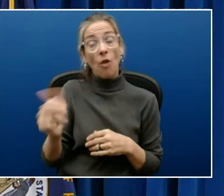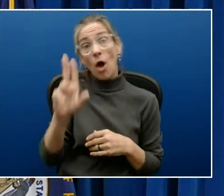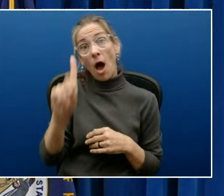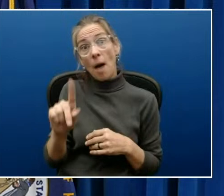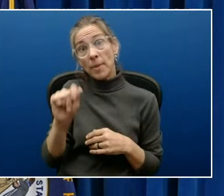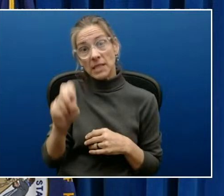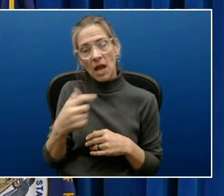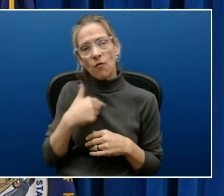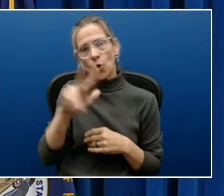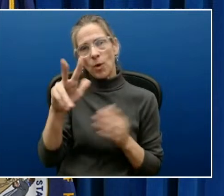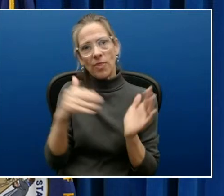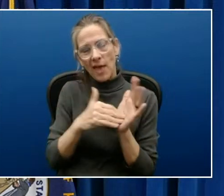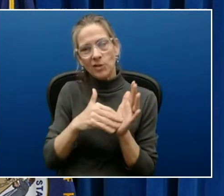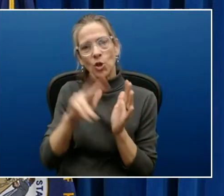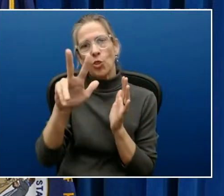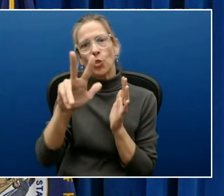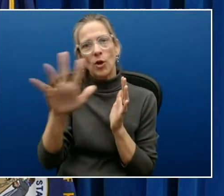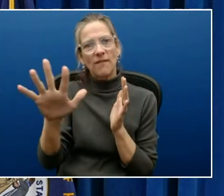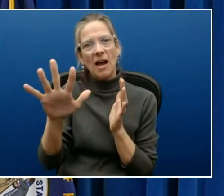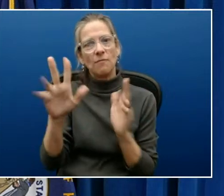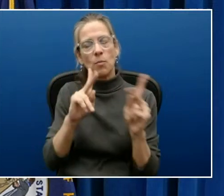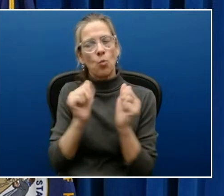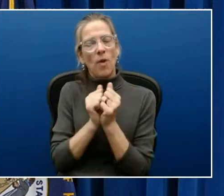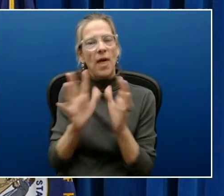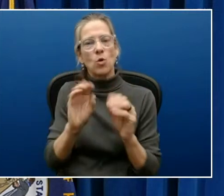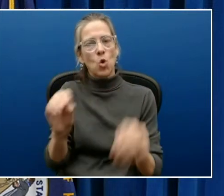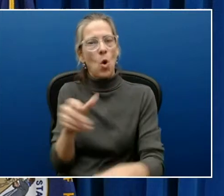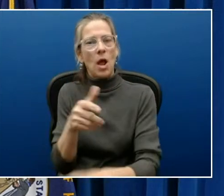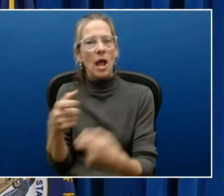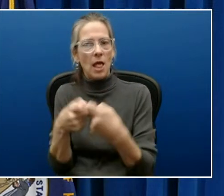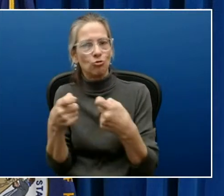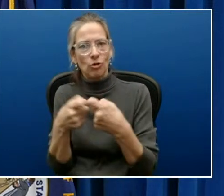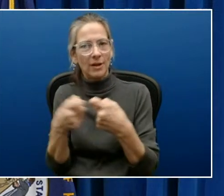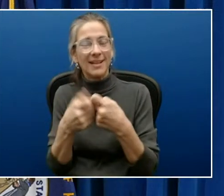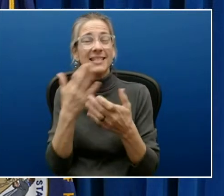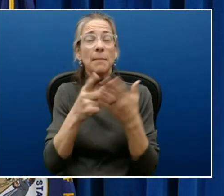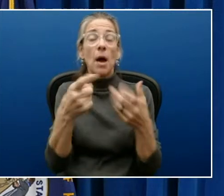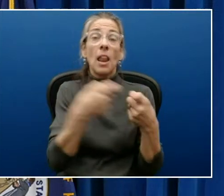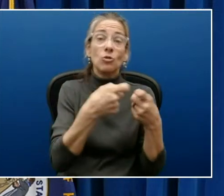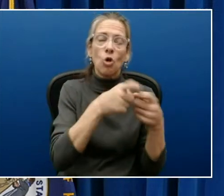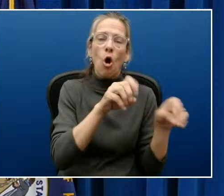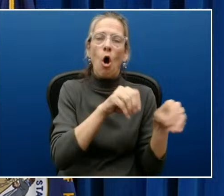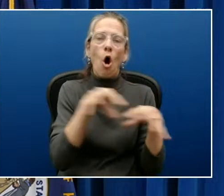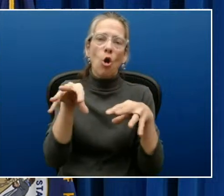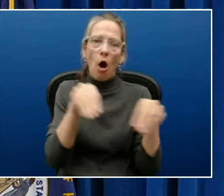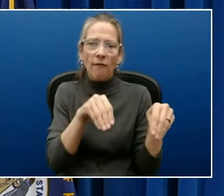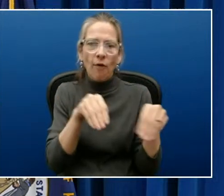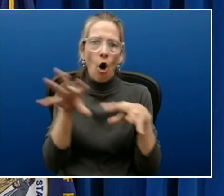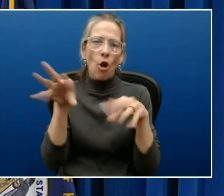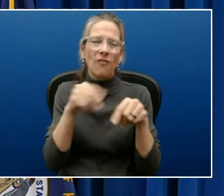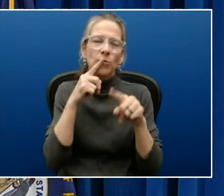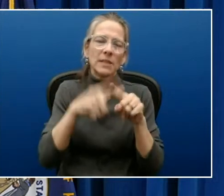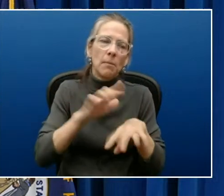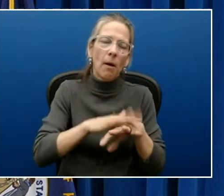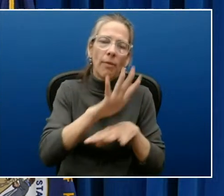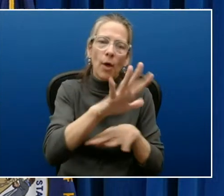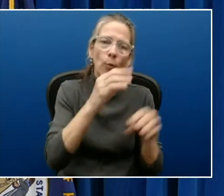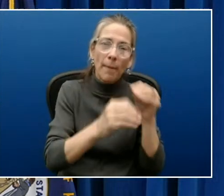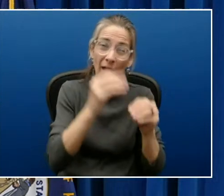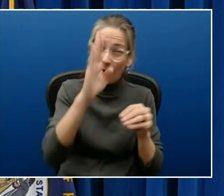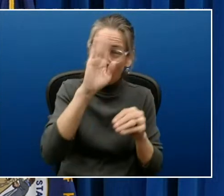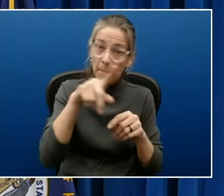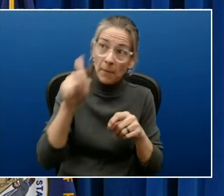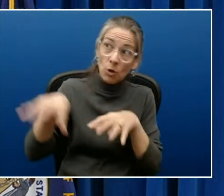3,035 meters without power. Most of that goes on and off as people are making different repairs. Sometimes you have to turn off that power to